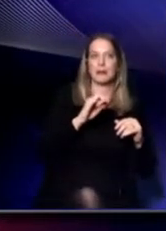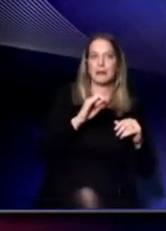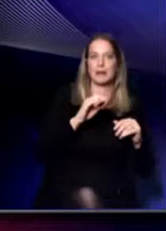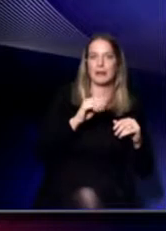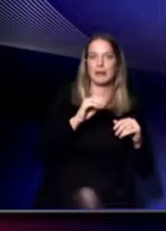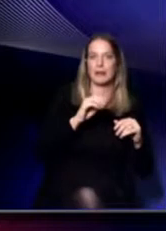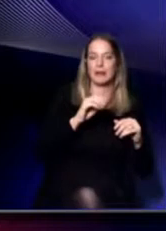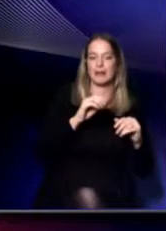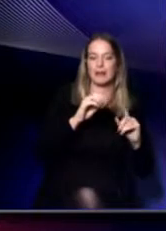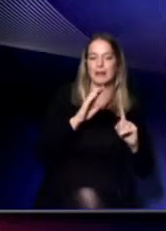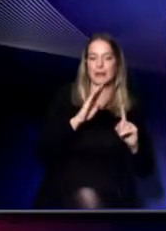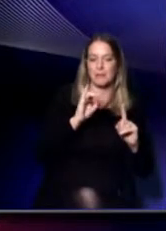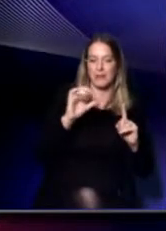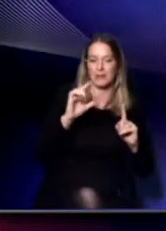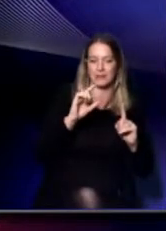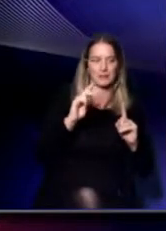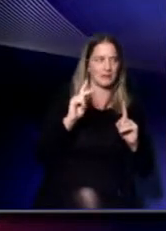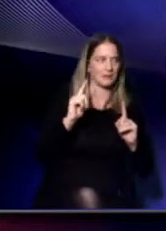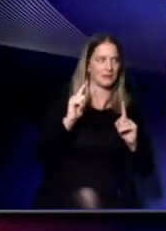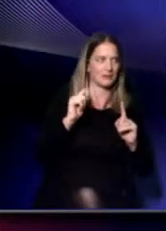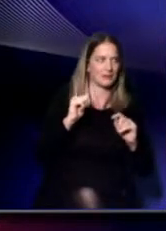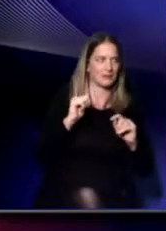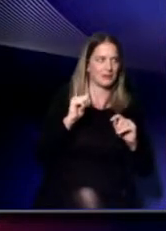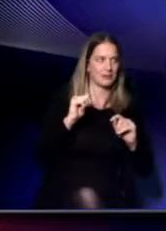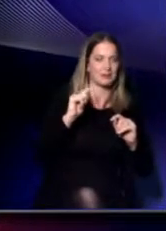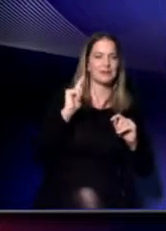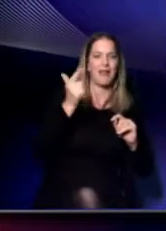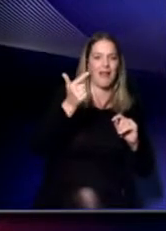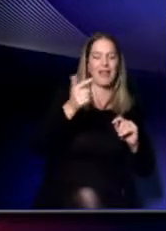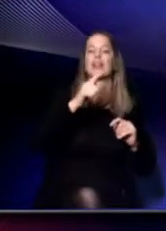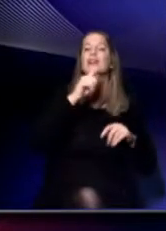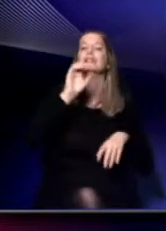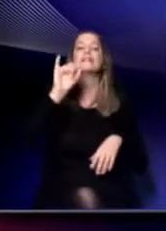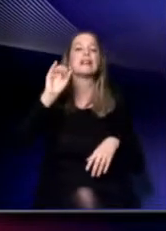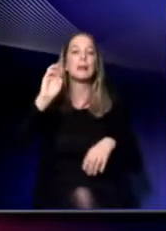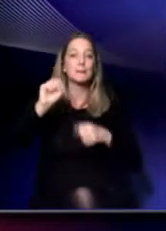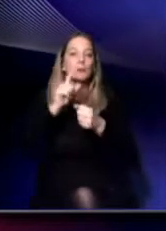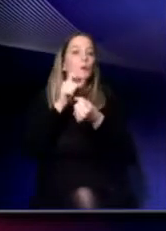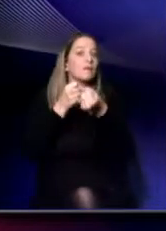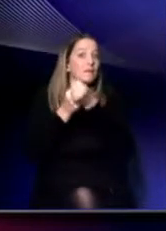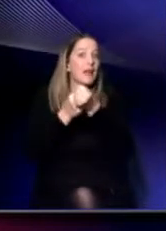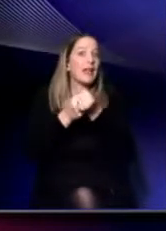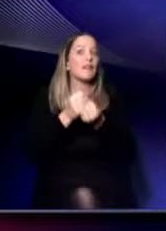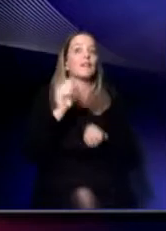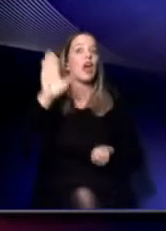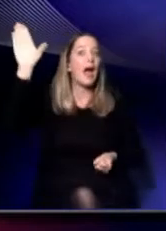And I second that. All in favor say aye. Aye. Aye.